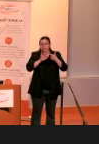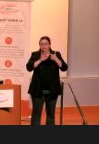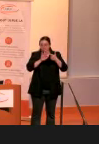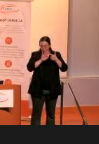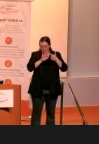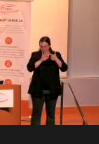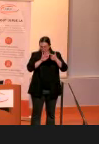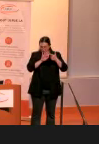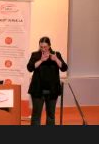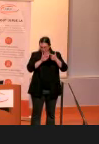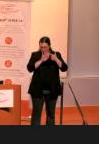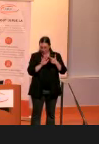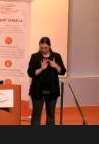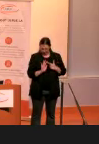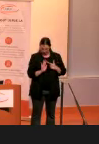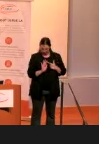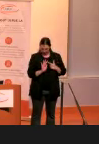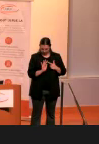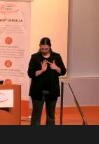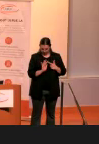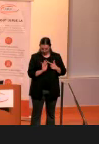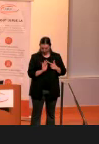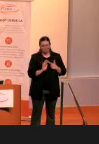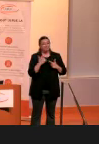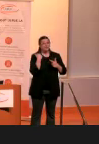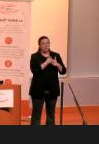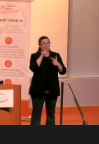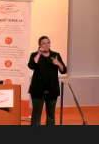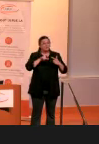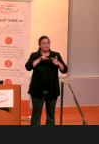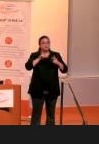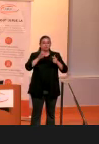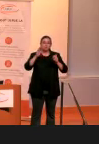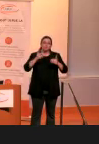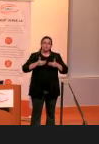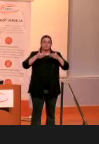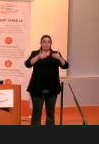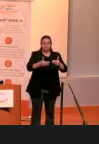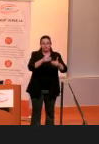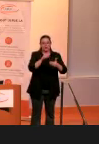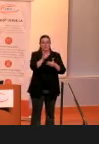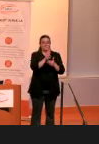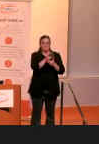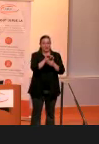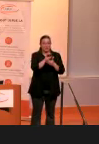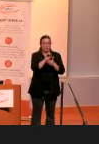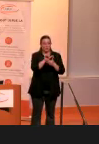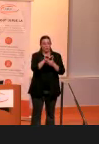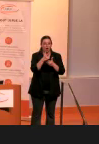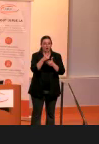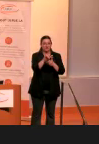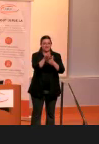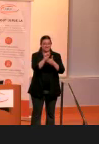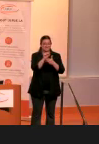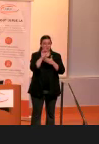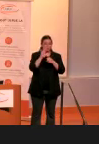should use, we should initiate biologics earlier. In other words, normally with